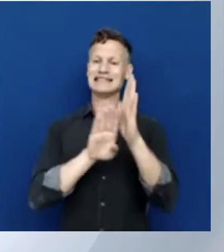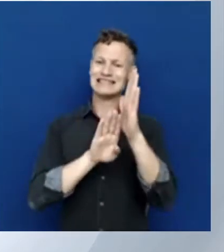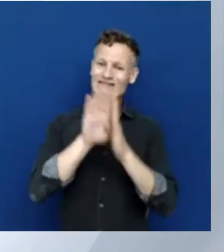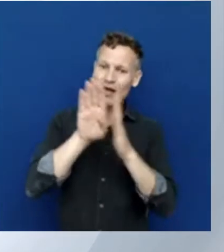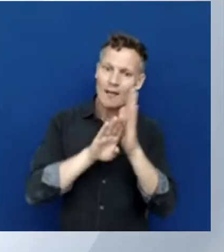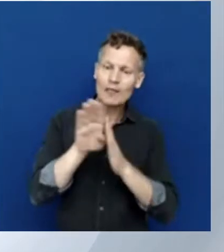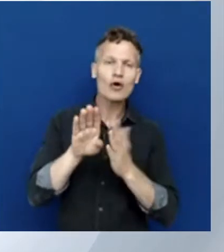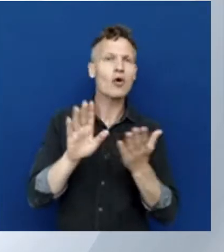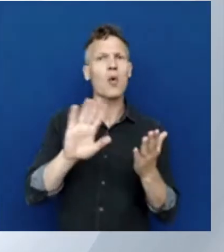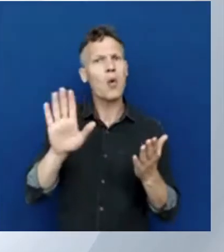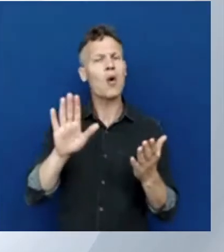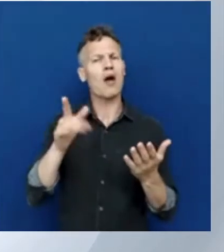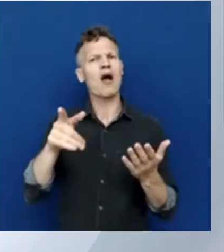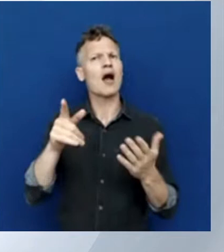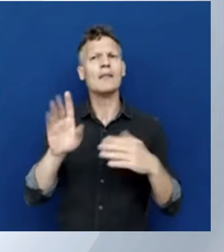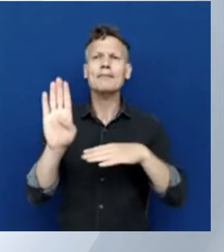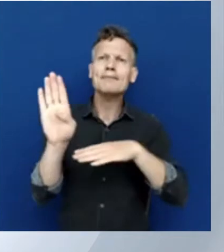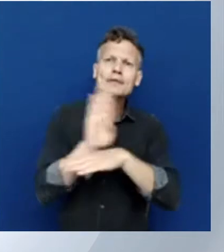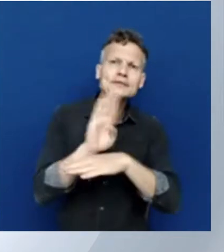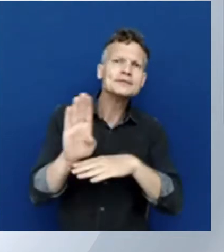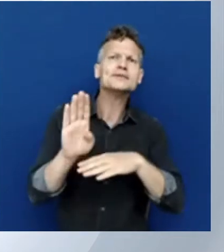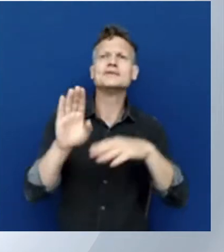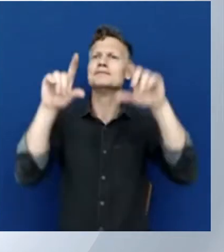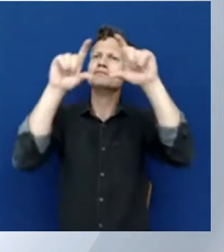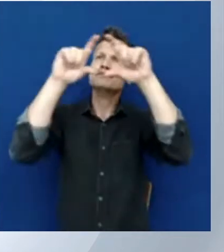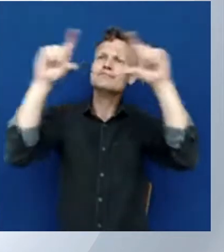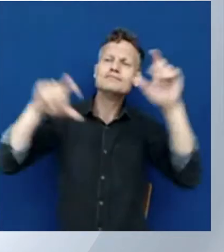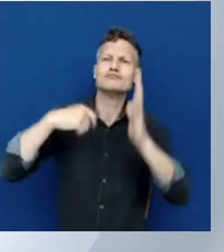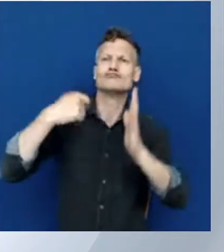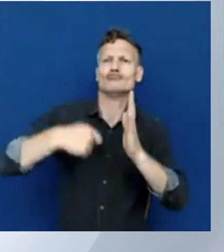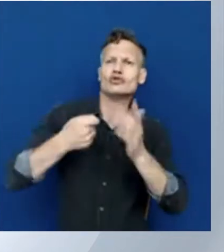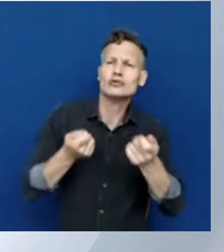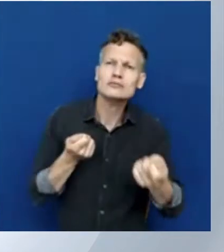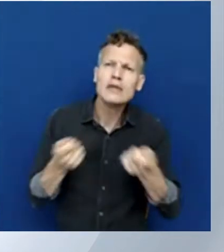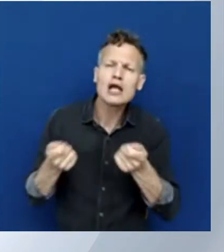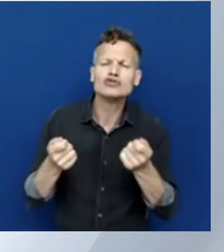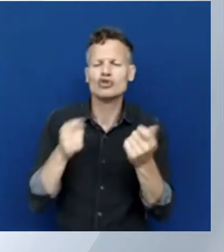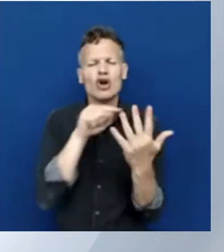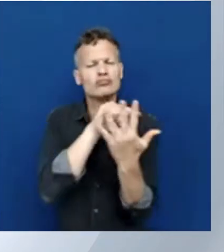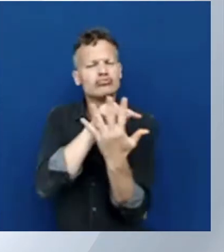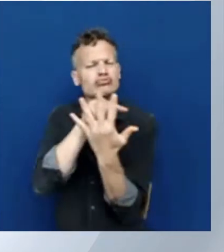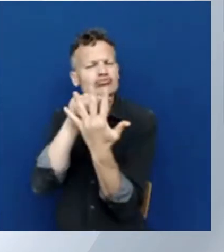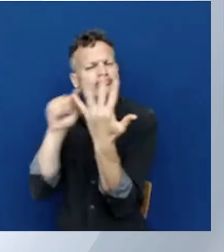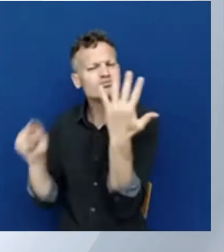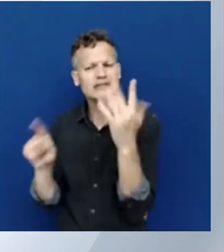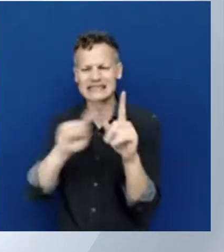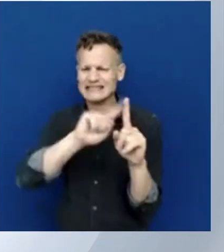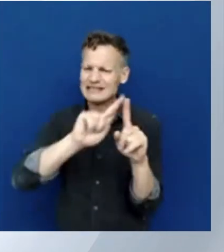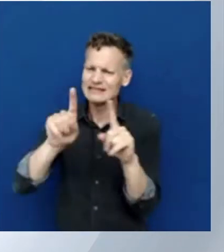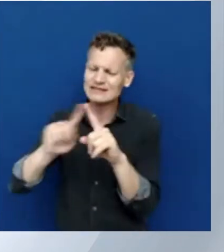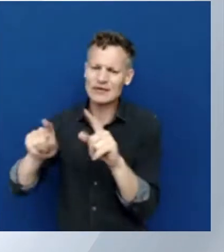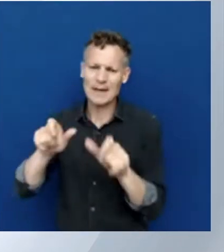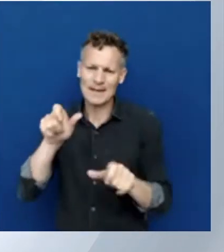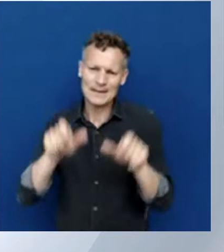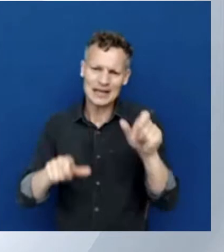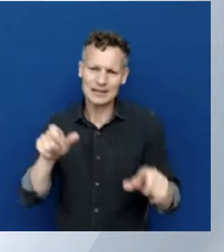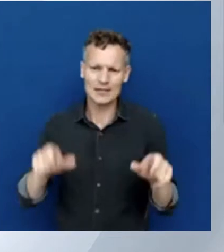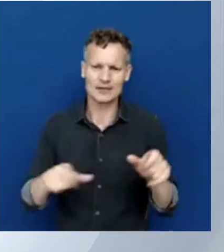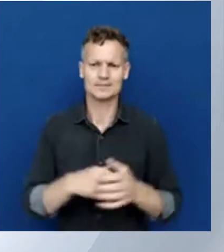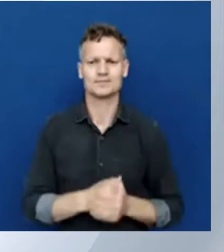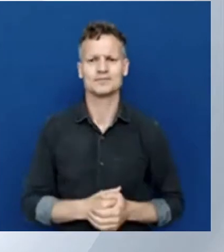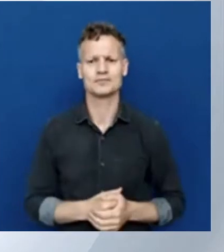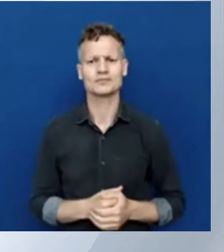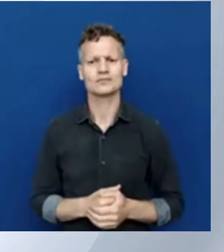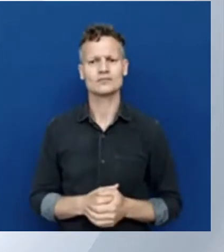testers, your project managers, everyone, because to be able to really raise a child, you know, the old idiom, you have